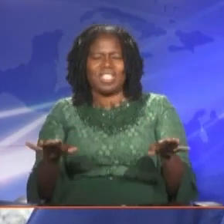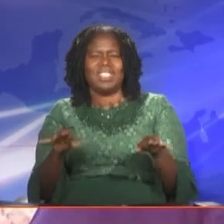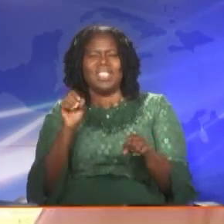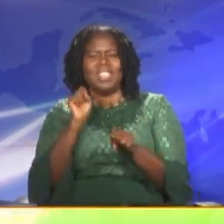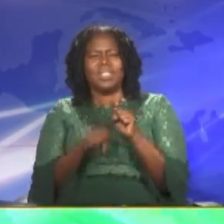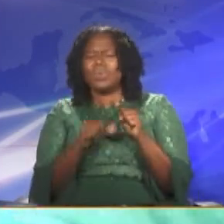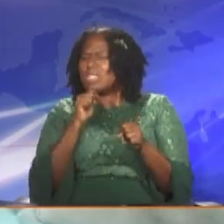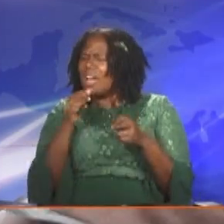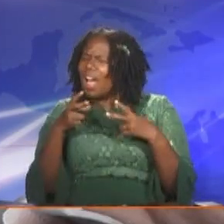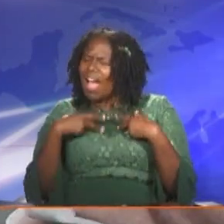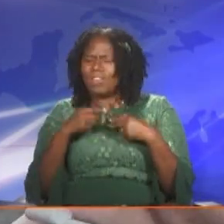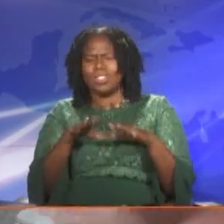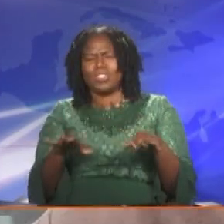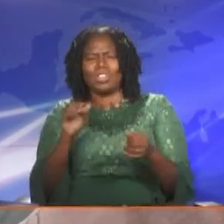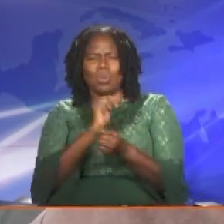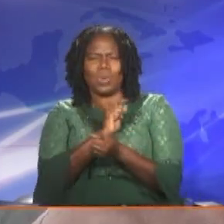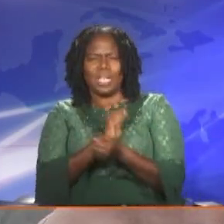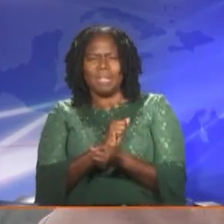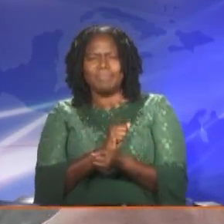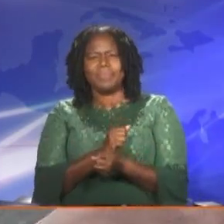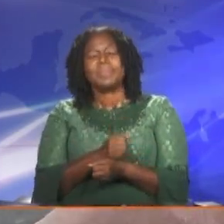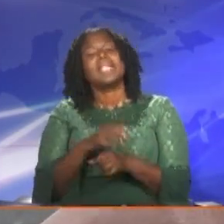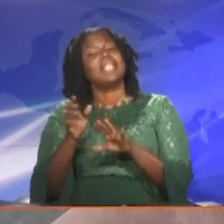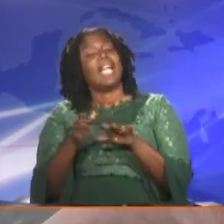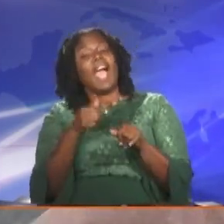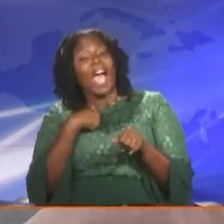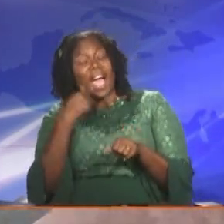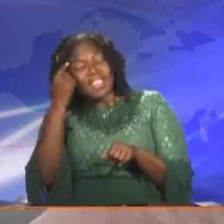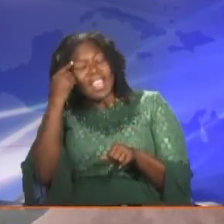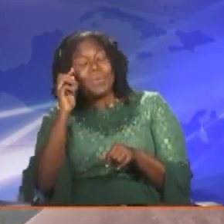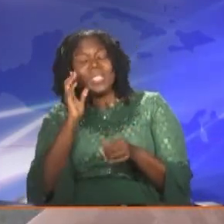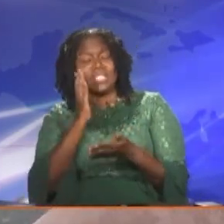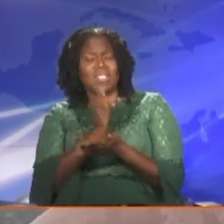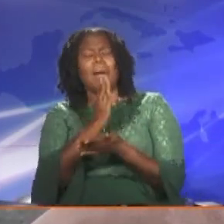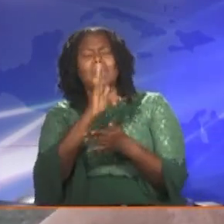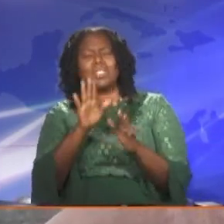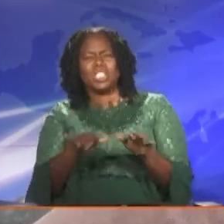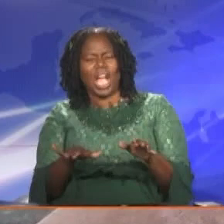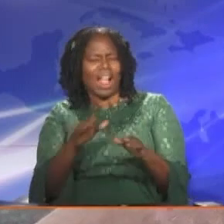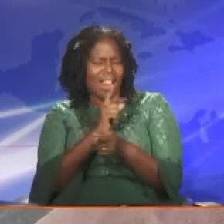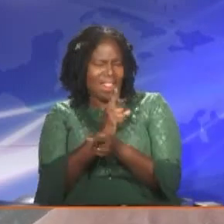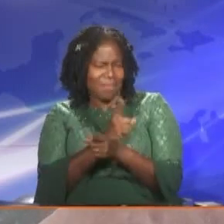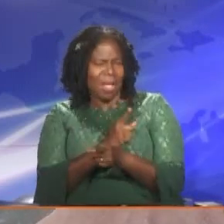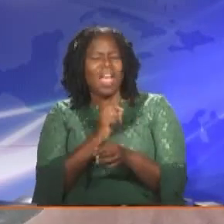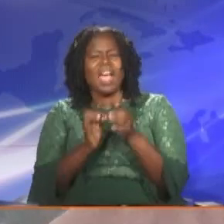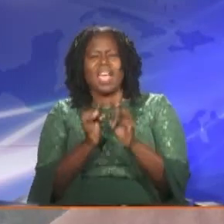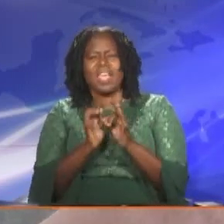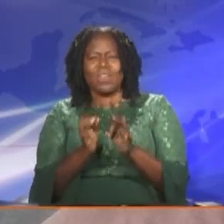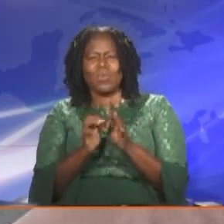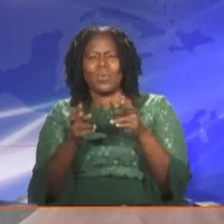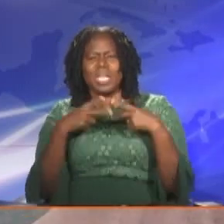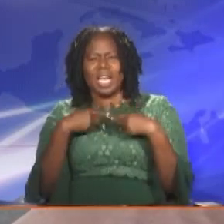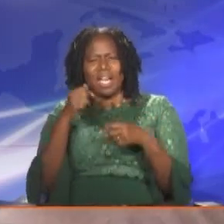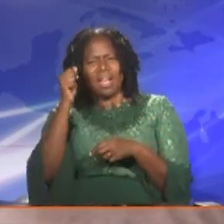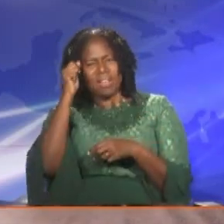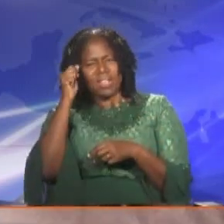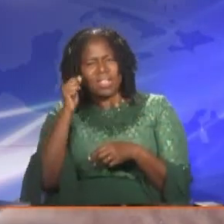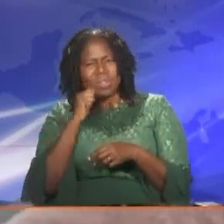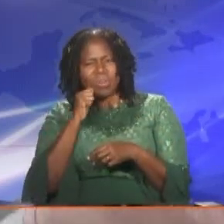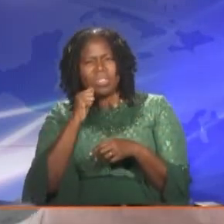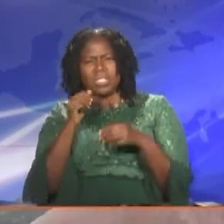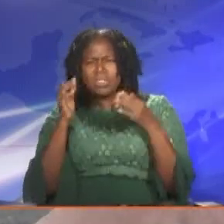labor. I think we can stop child labor by the authorities putting in the foot in everything that is going on that is wrong in the